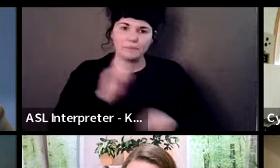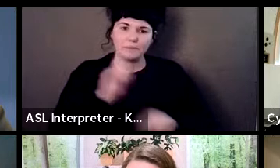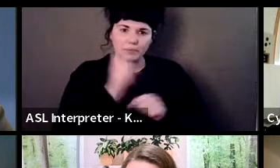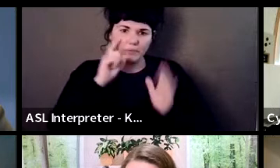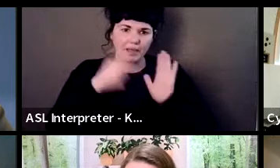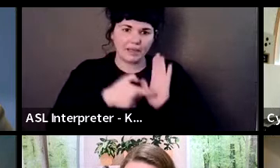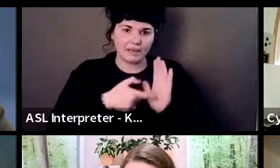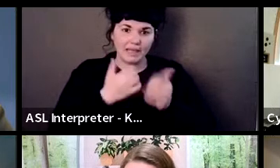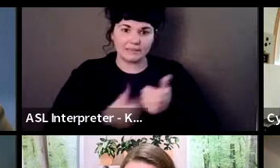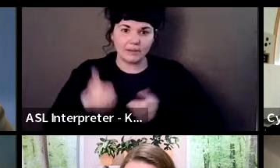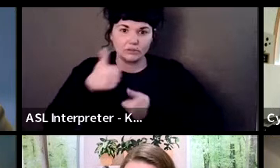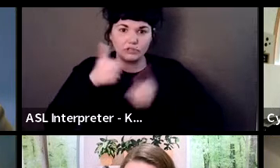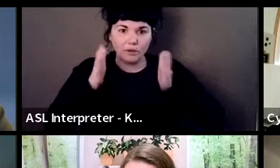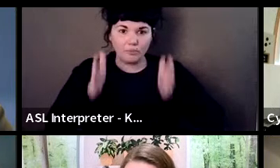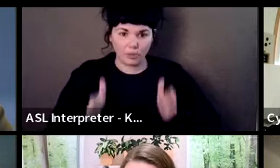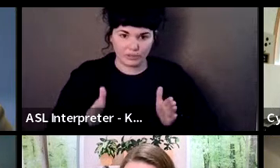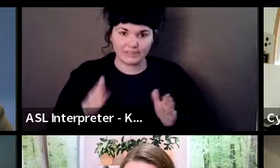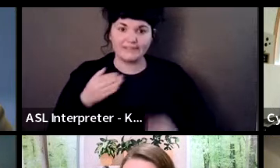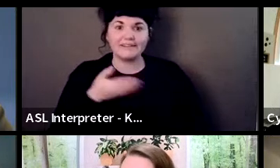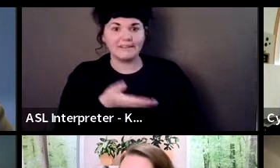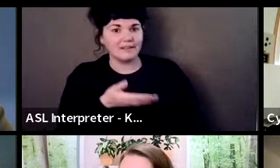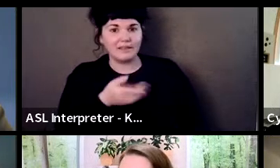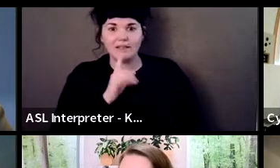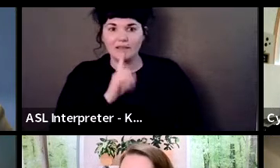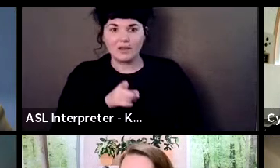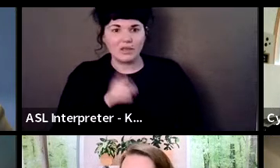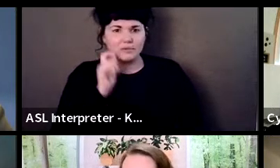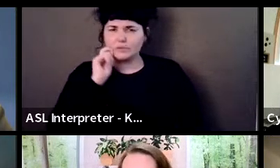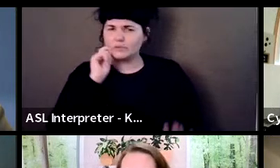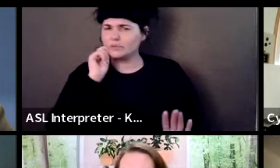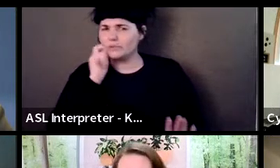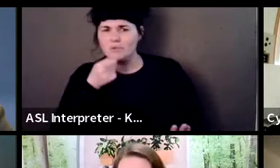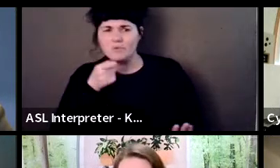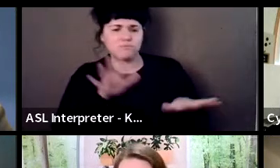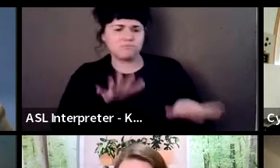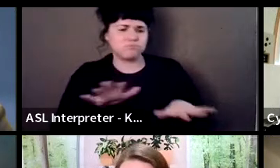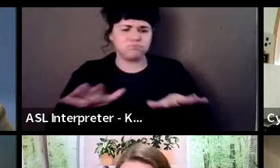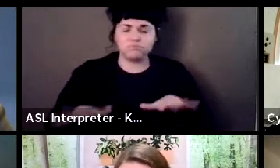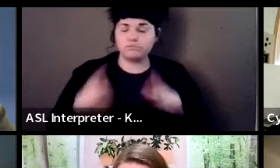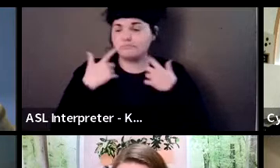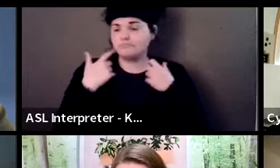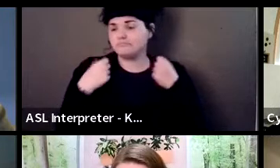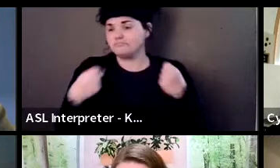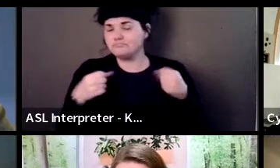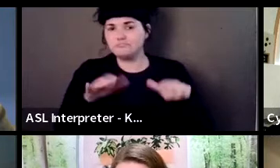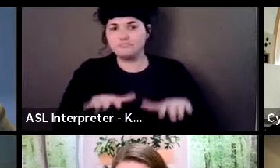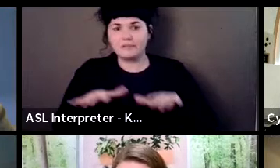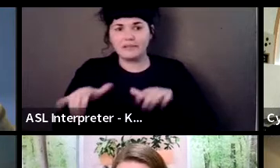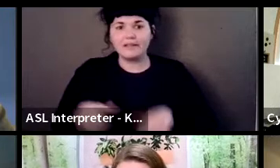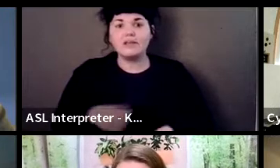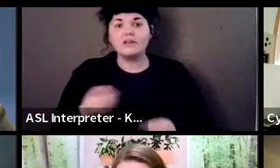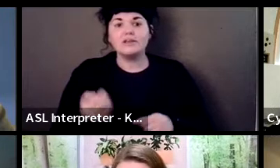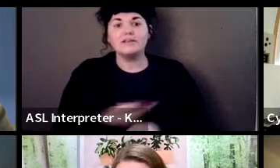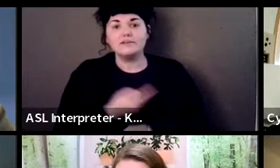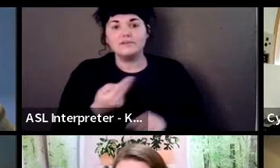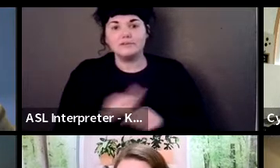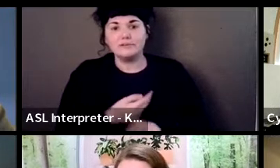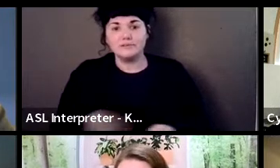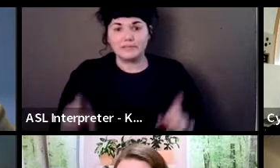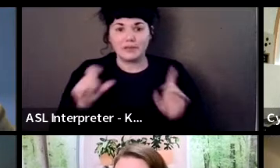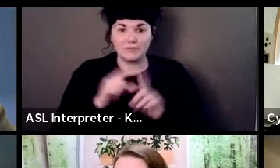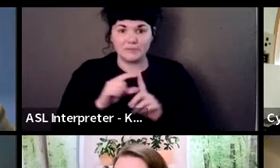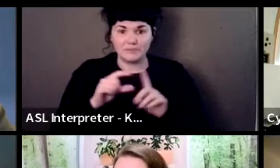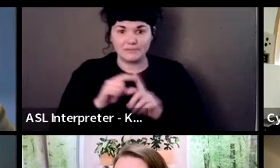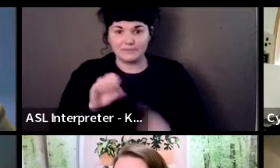our chairperson, who is cool as the other side of the pillow, in the words of Stuart Scott, who used to be with ESPN,